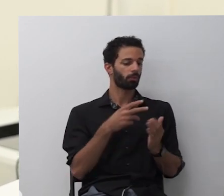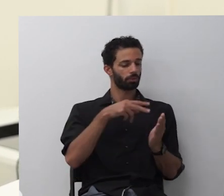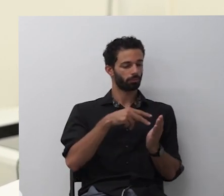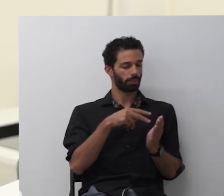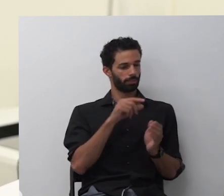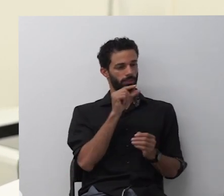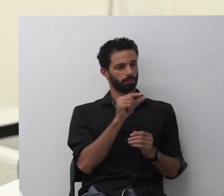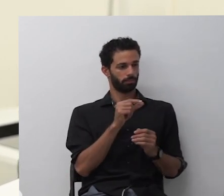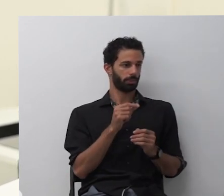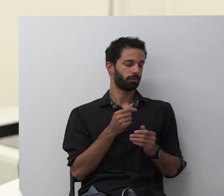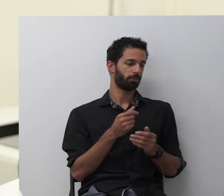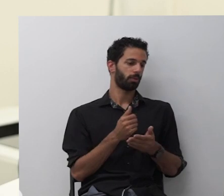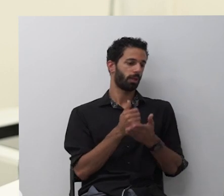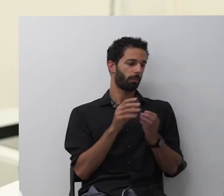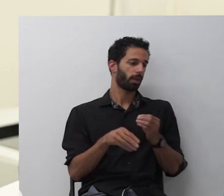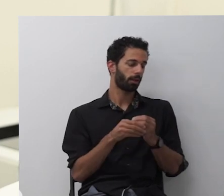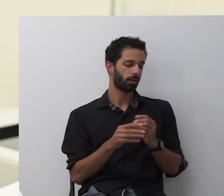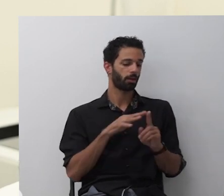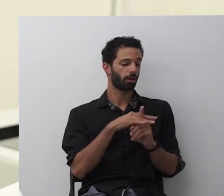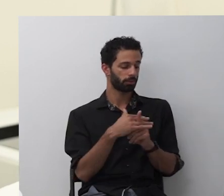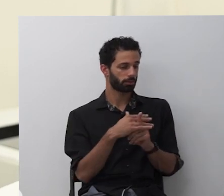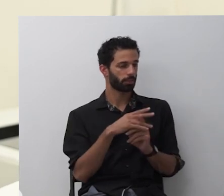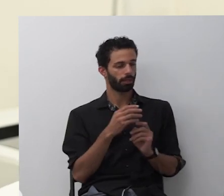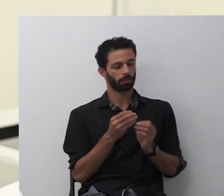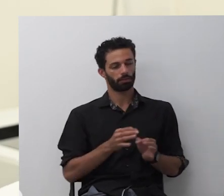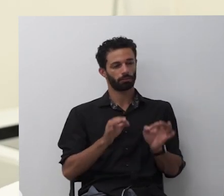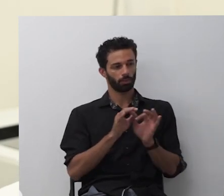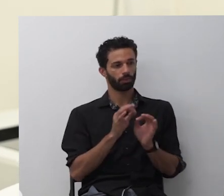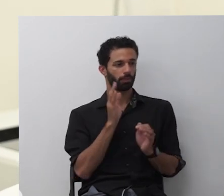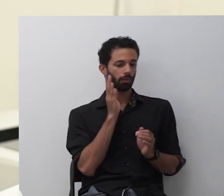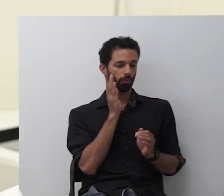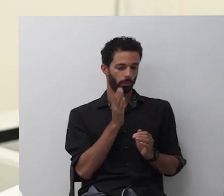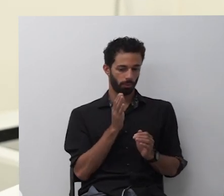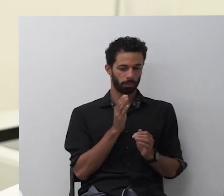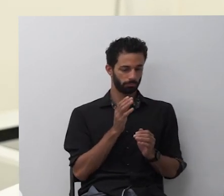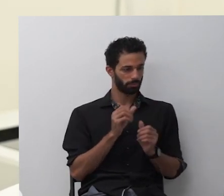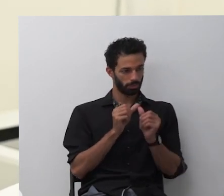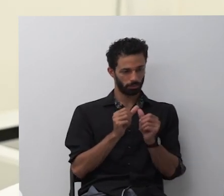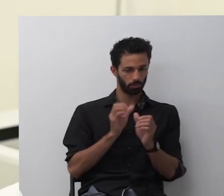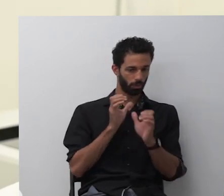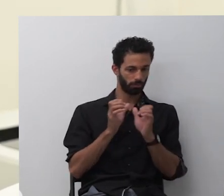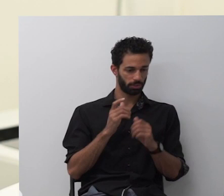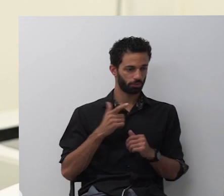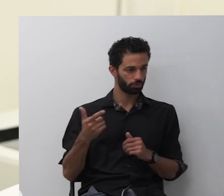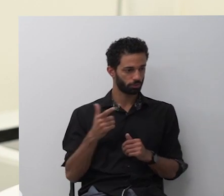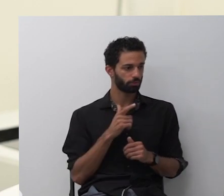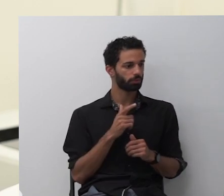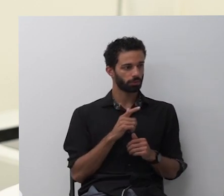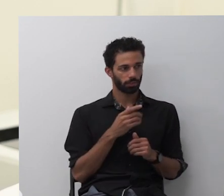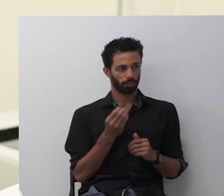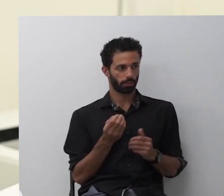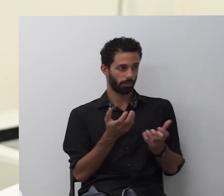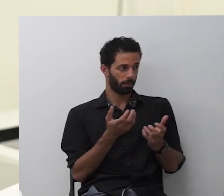some context. And then most importantly, we're going to be in conversation, and you'll hopefully have a chance to ask